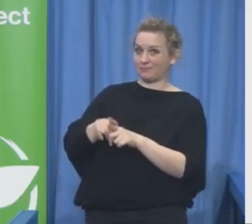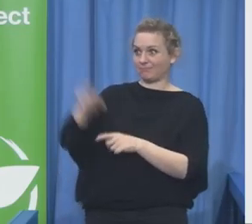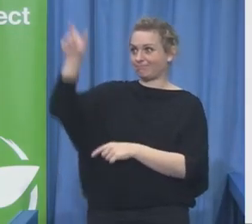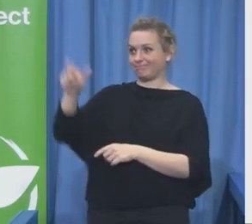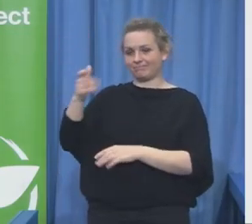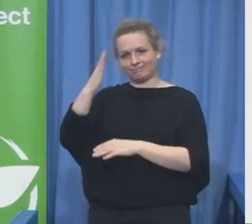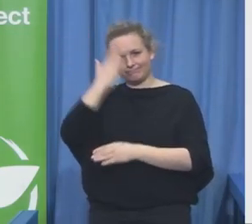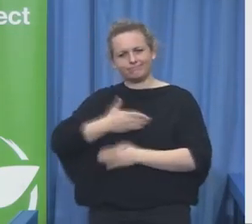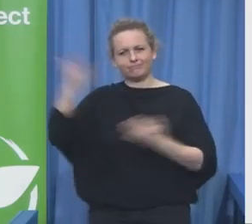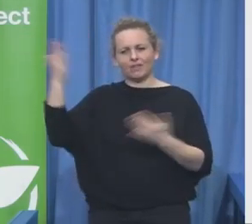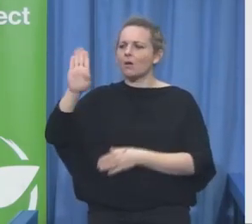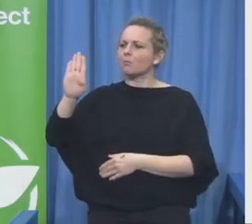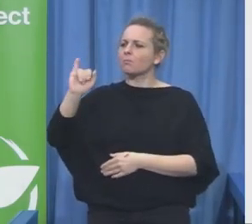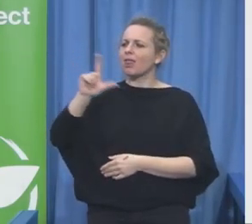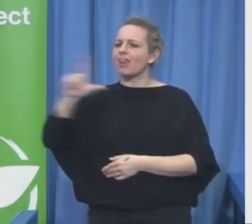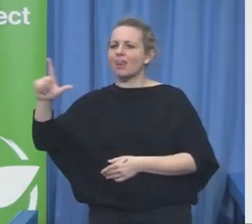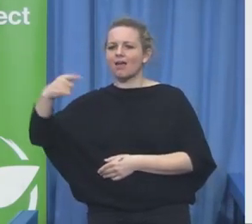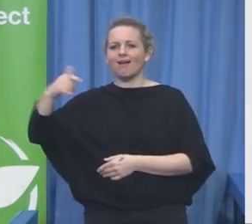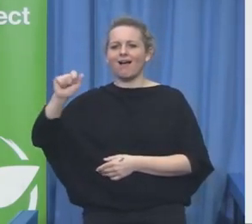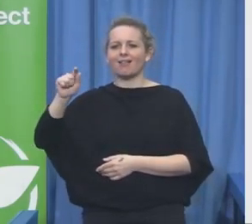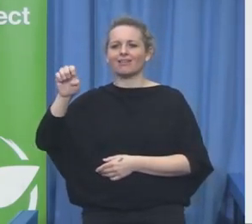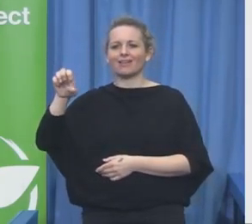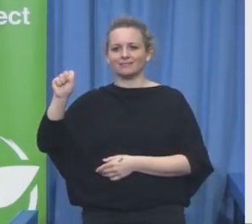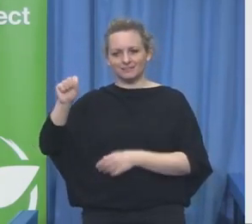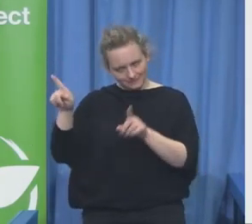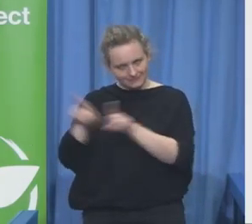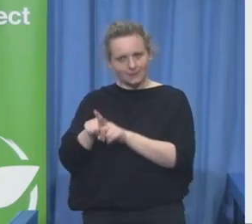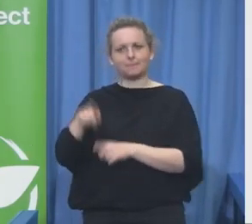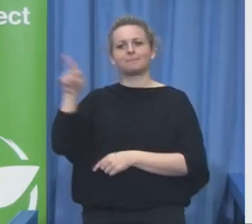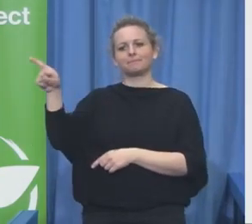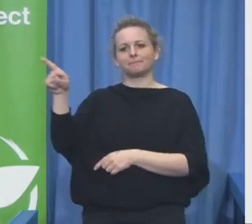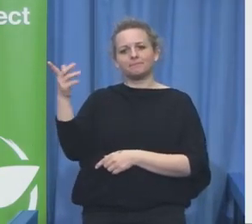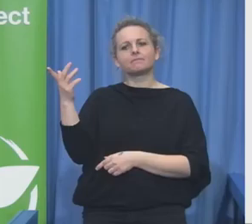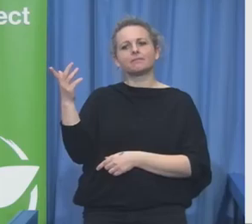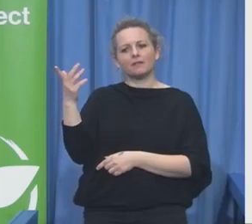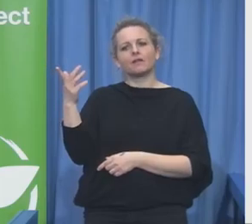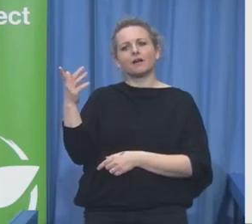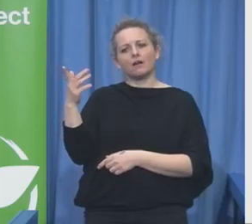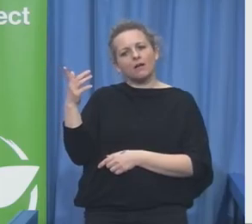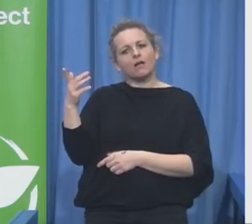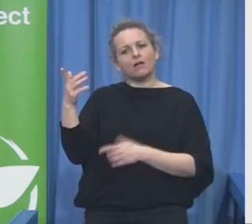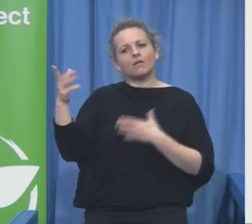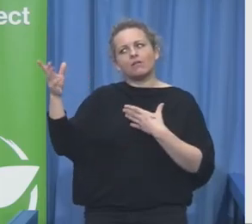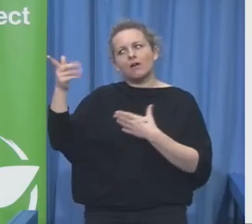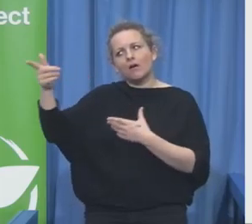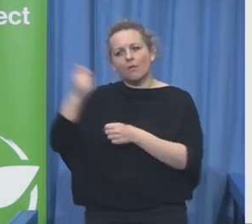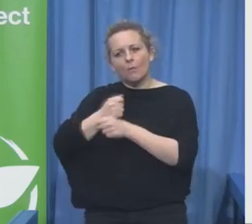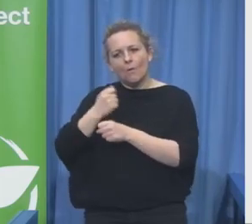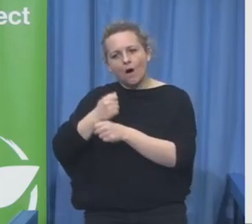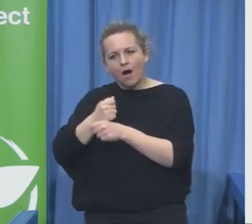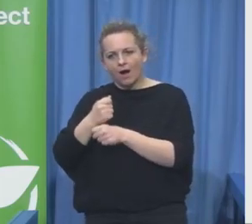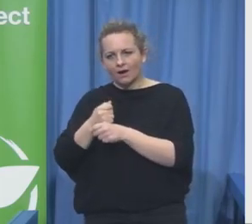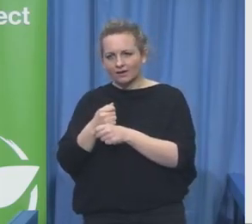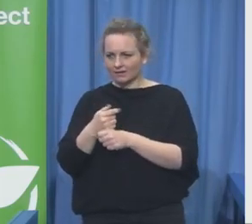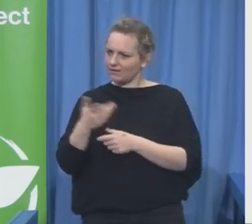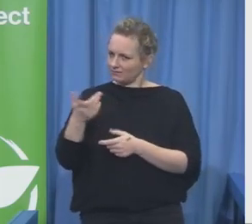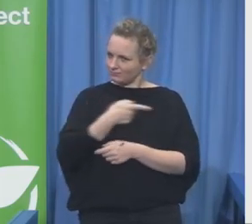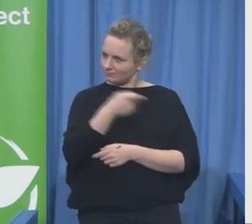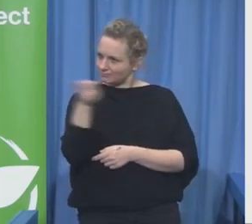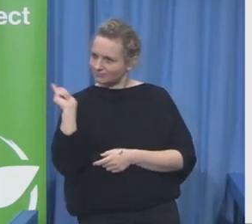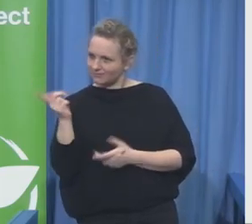or on the desk of every office, and hopefully every home. And of course now we have a computer in the pocket of every person, and that's having a